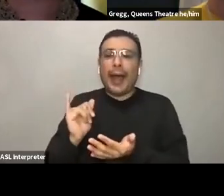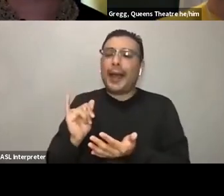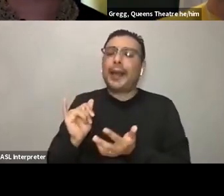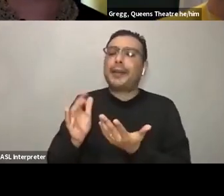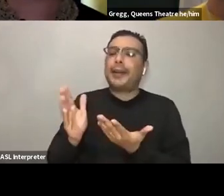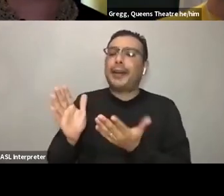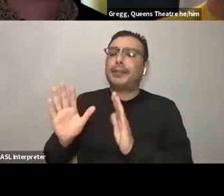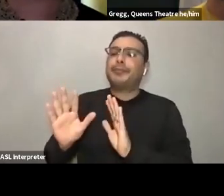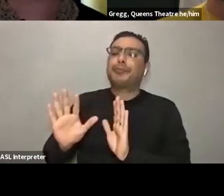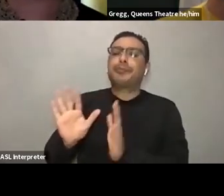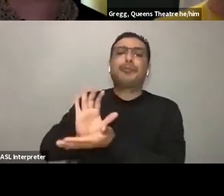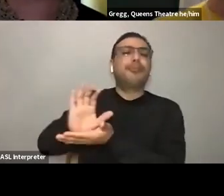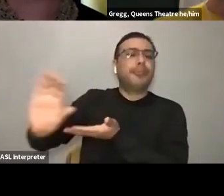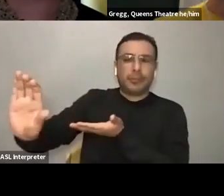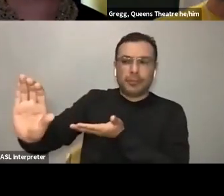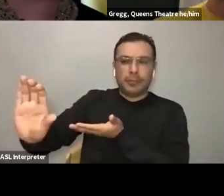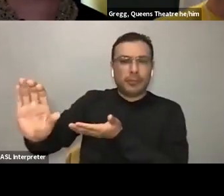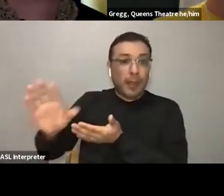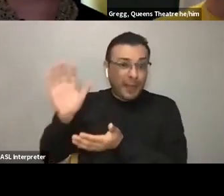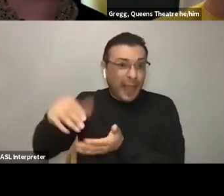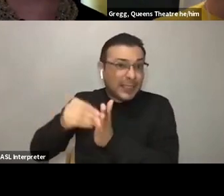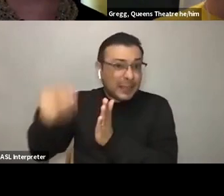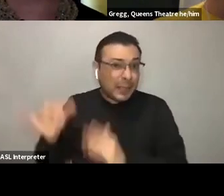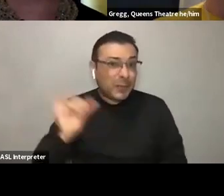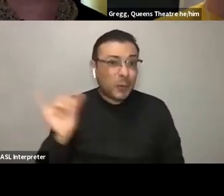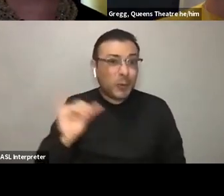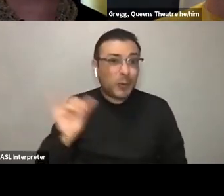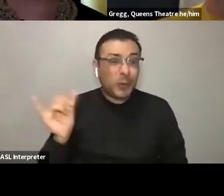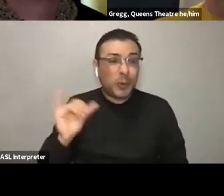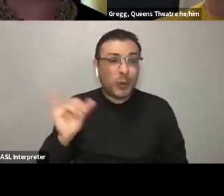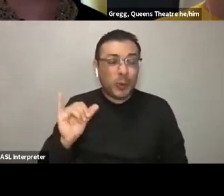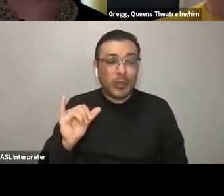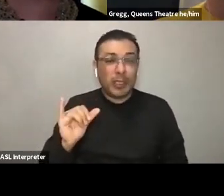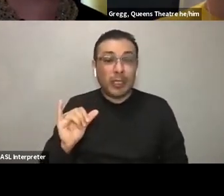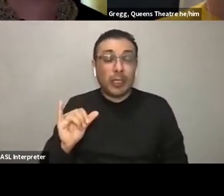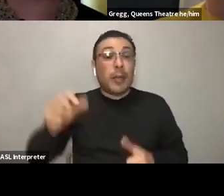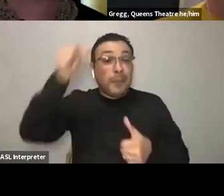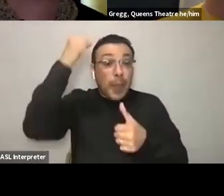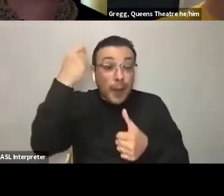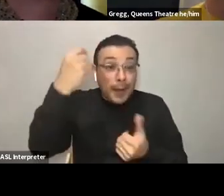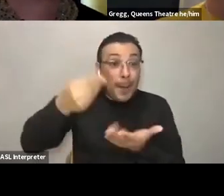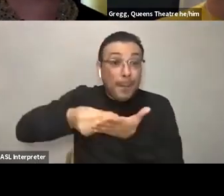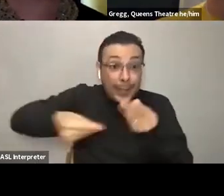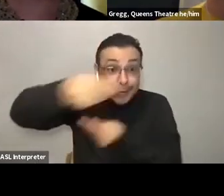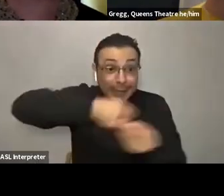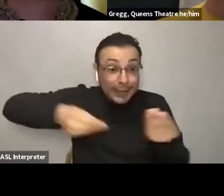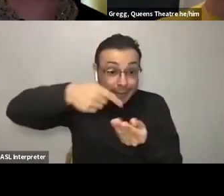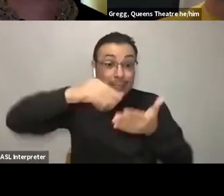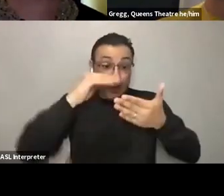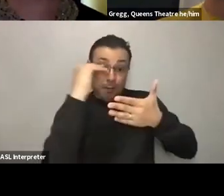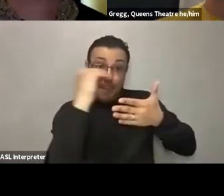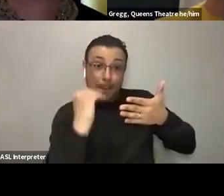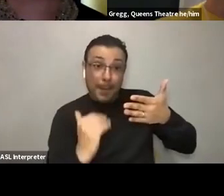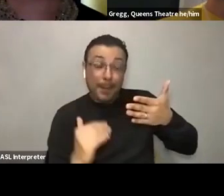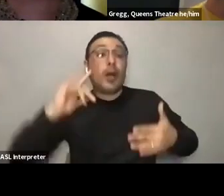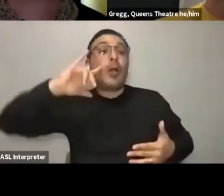I think one, um, so Queens theater, again, our, our directive came from the top. came from the executive director, which unfortunately is a bit of an